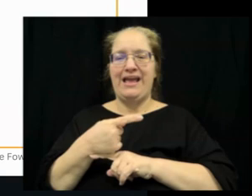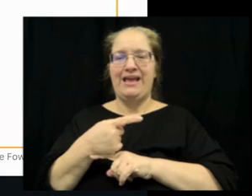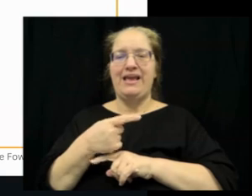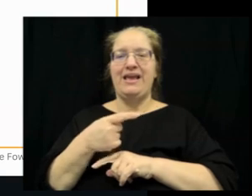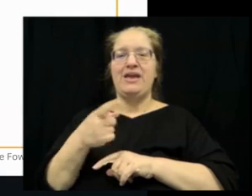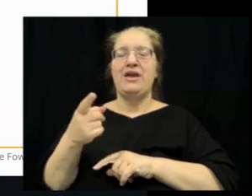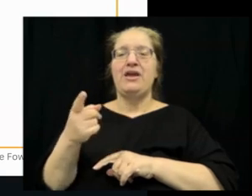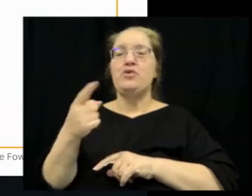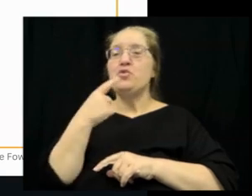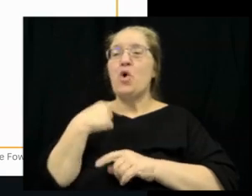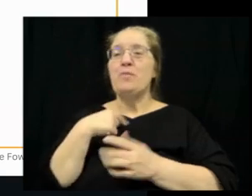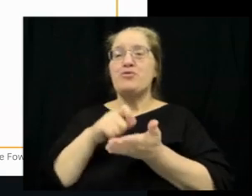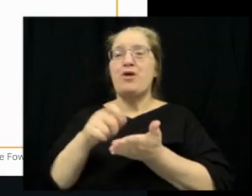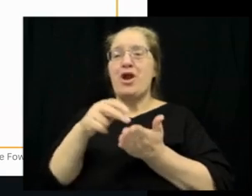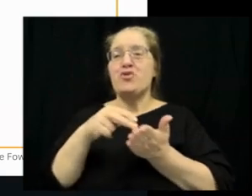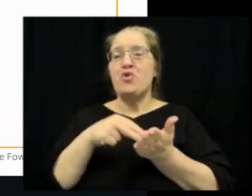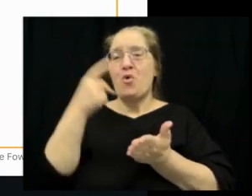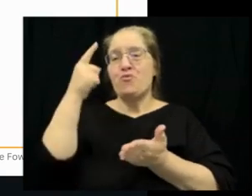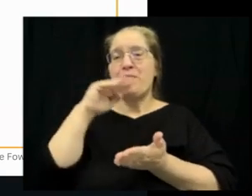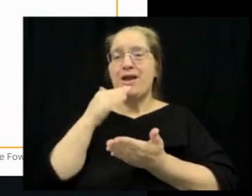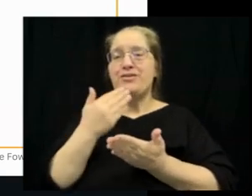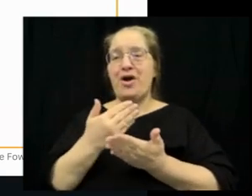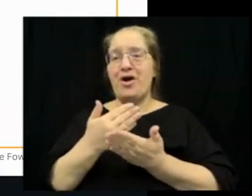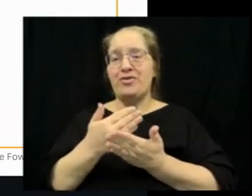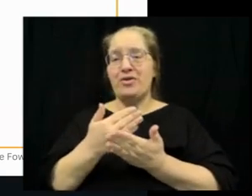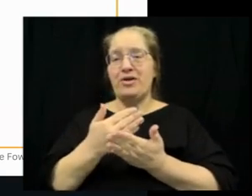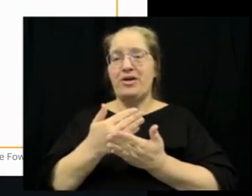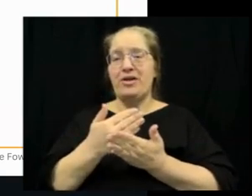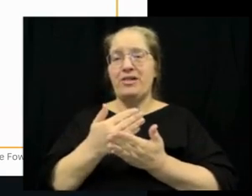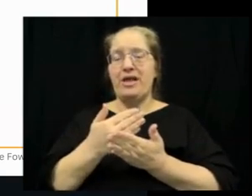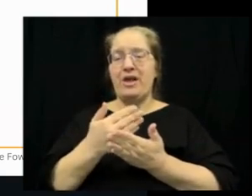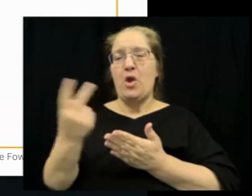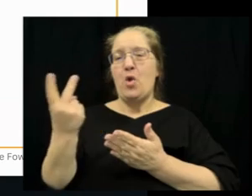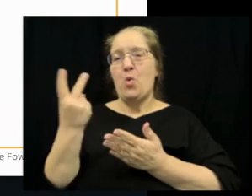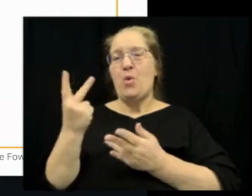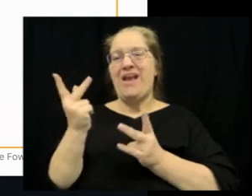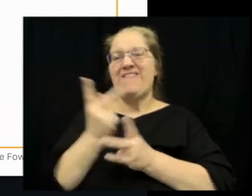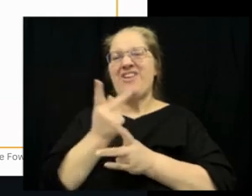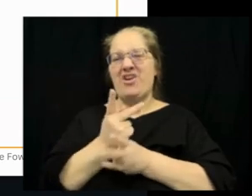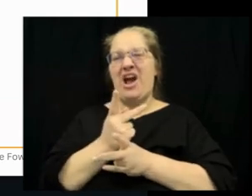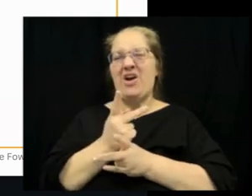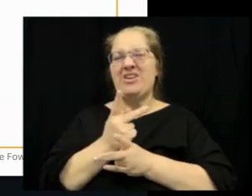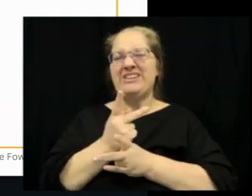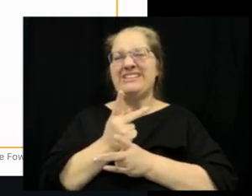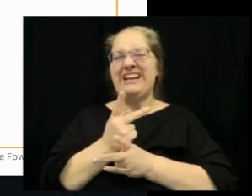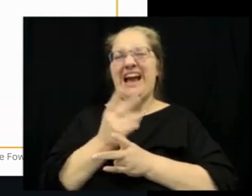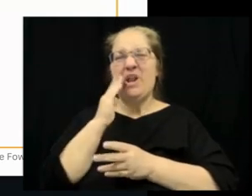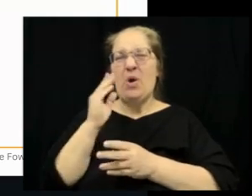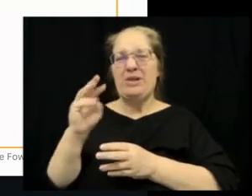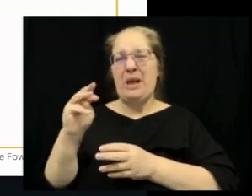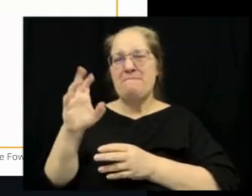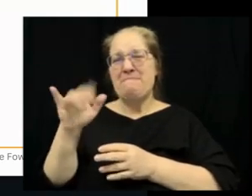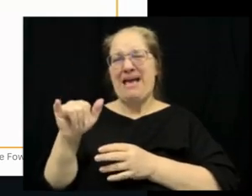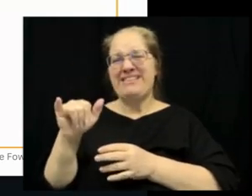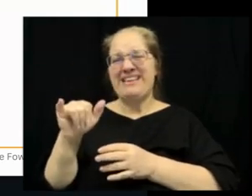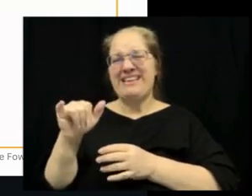daughter. We did it, even though it was messy or something like that. And it was that small win, how we were able to celebrate.